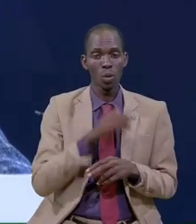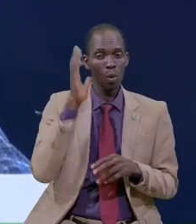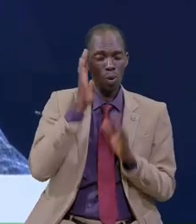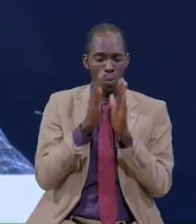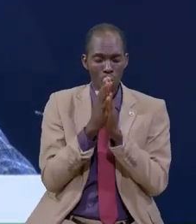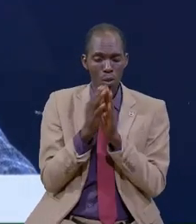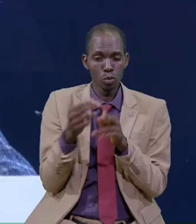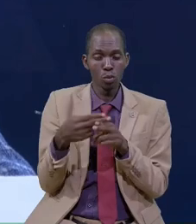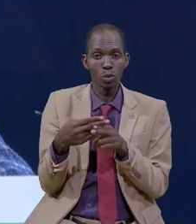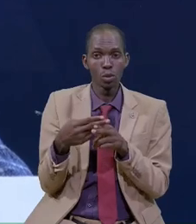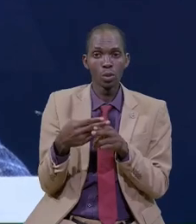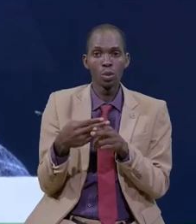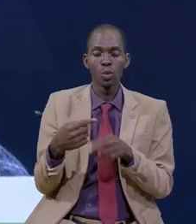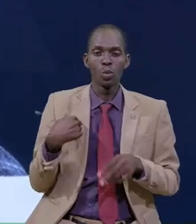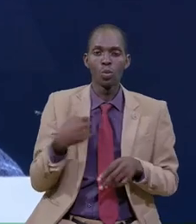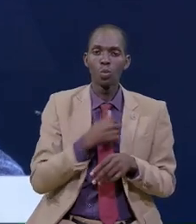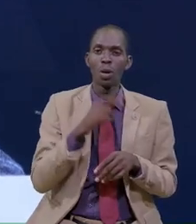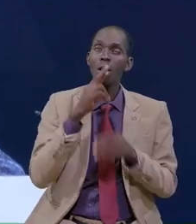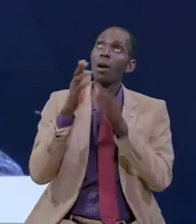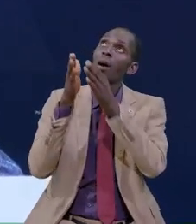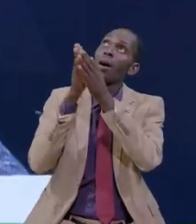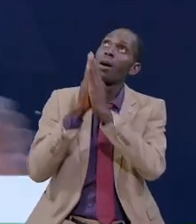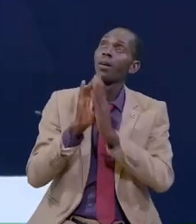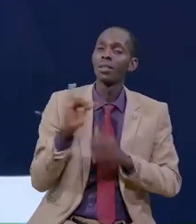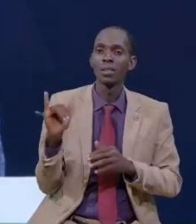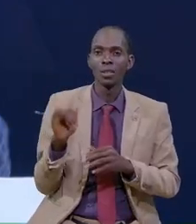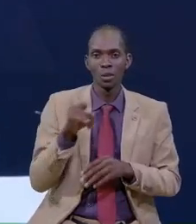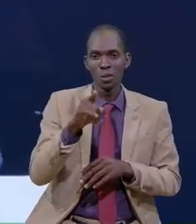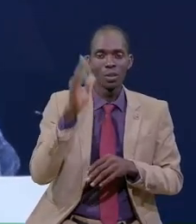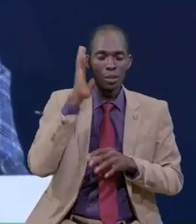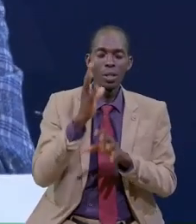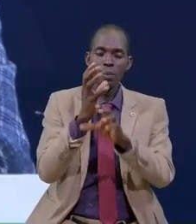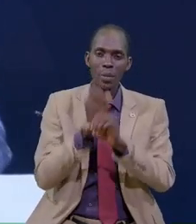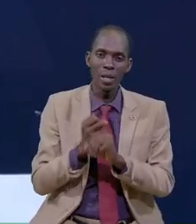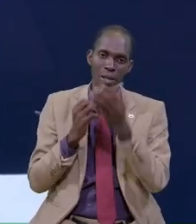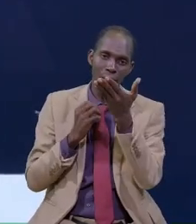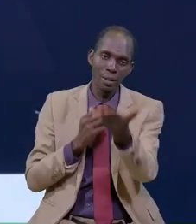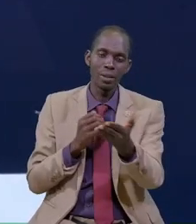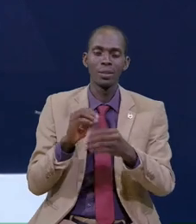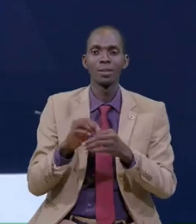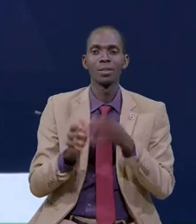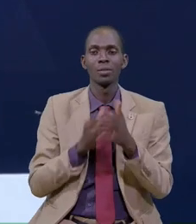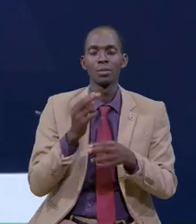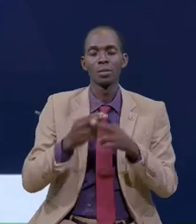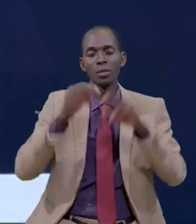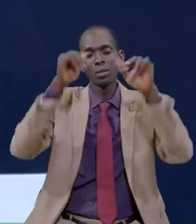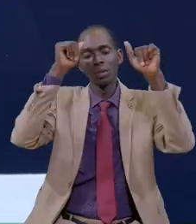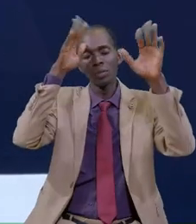maintenant. We're asking. Nous allons demander. You will receive. Tu vas recevoir là-bas. Father,